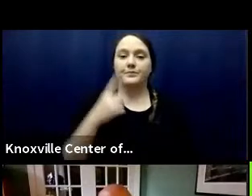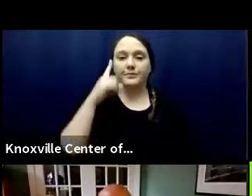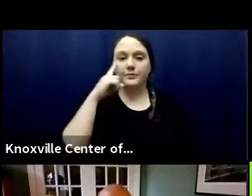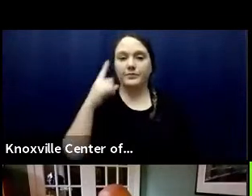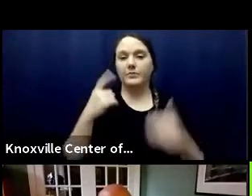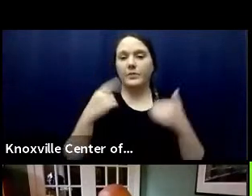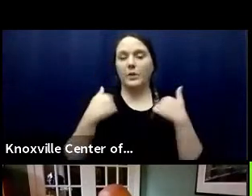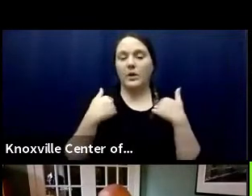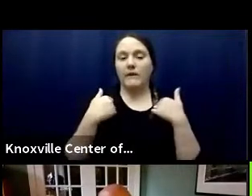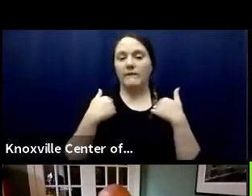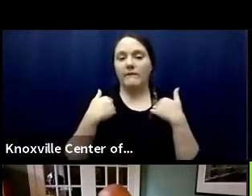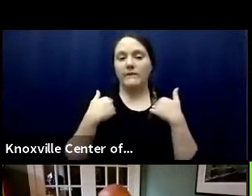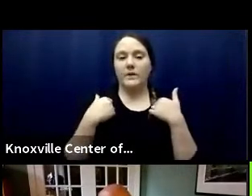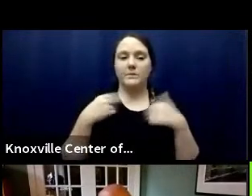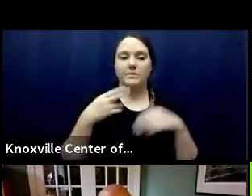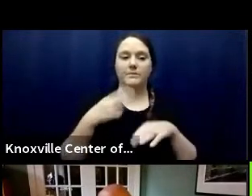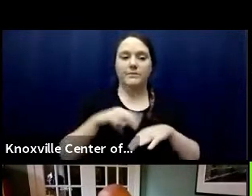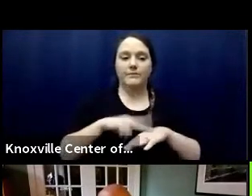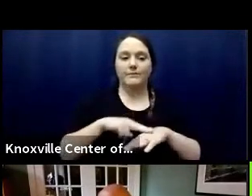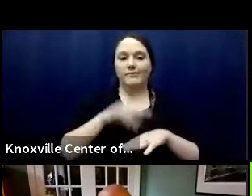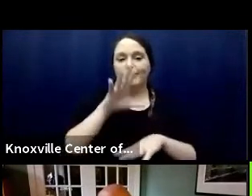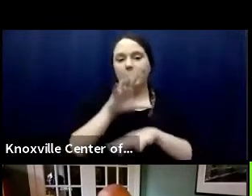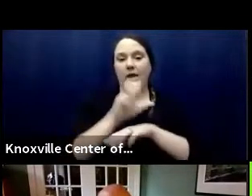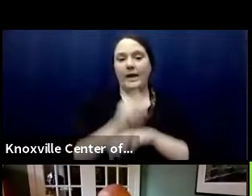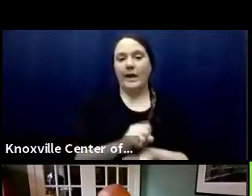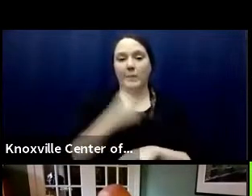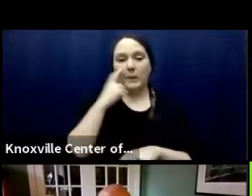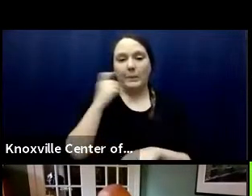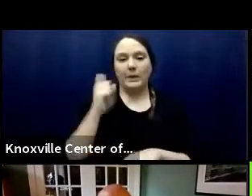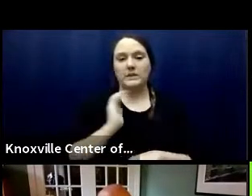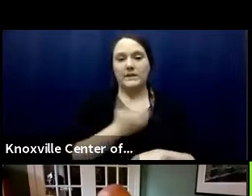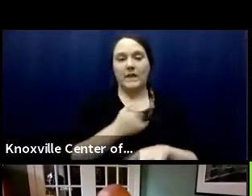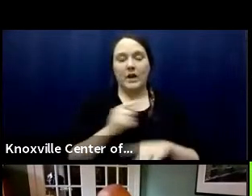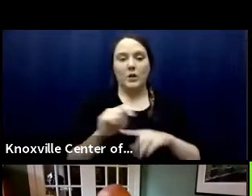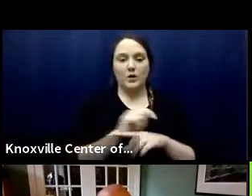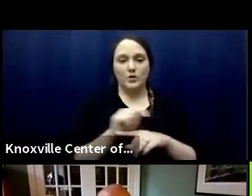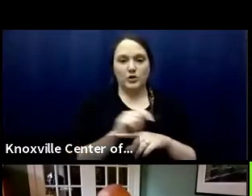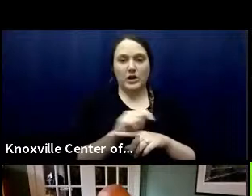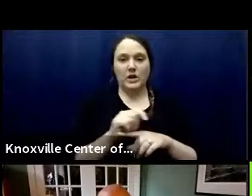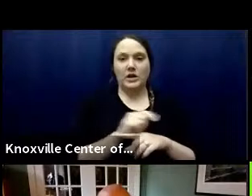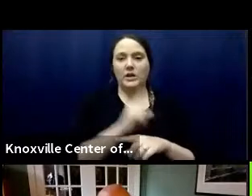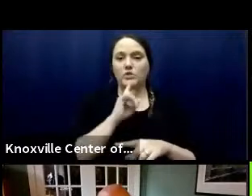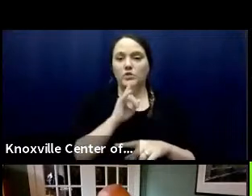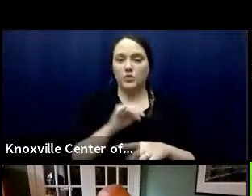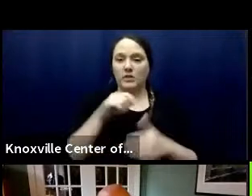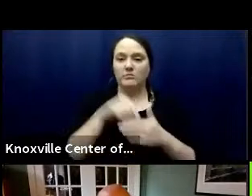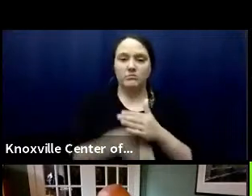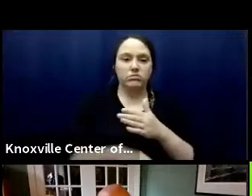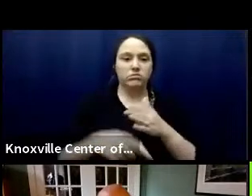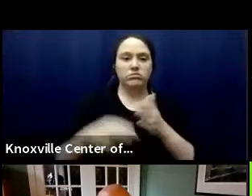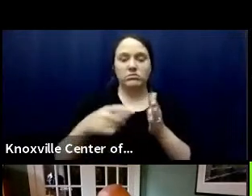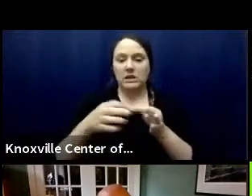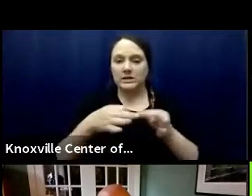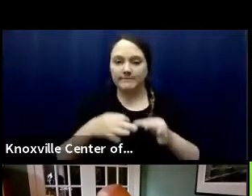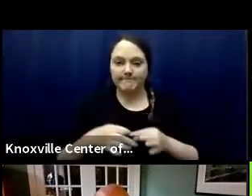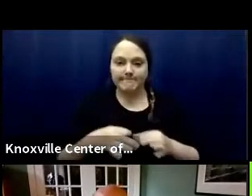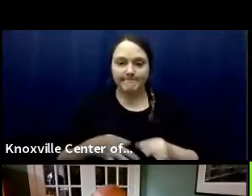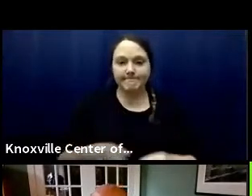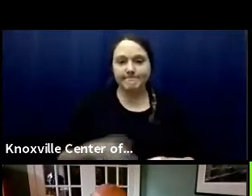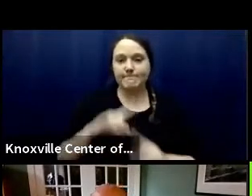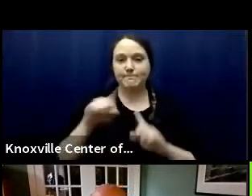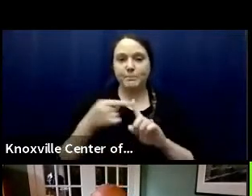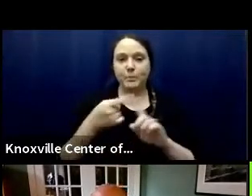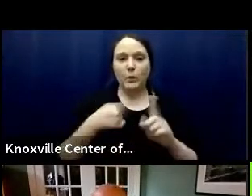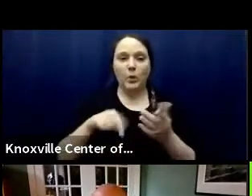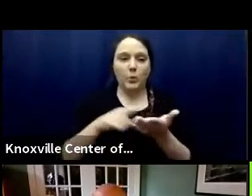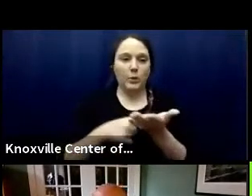natural tendency, because of our probably nature of our training, is that we get right into the details very quickly when we discuss